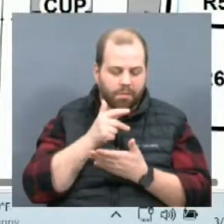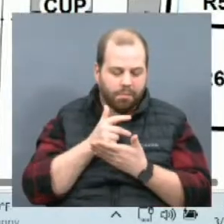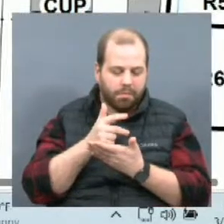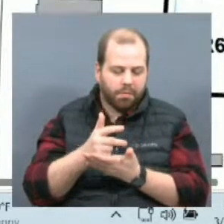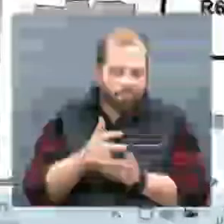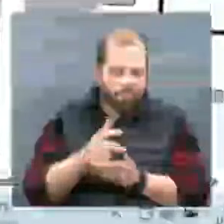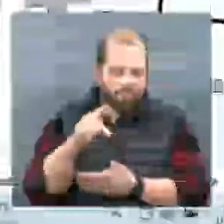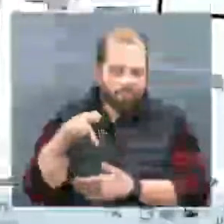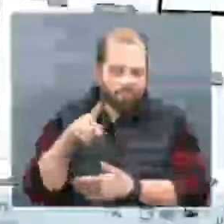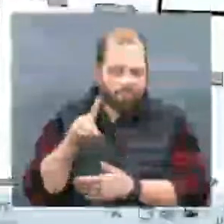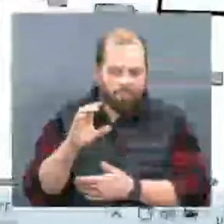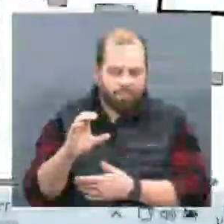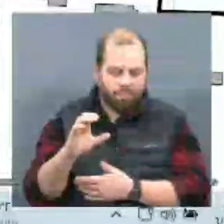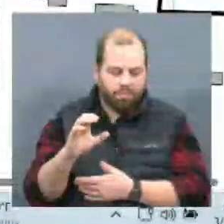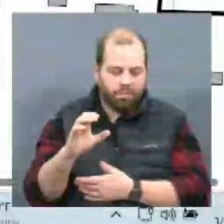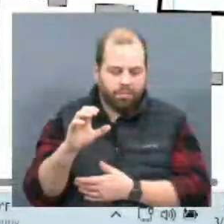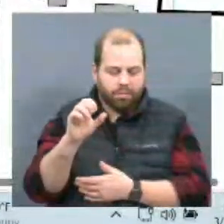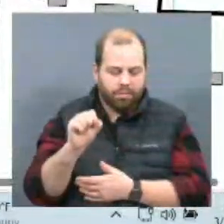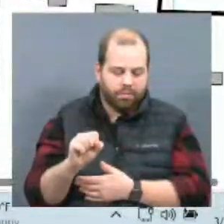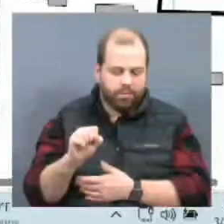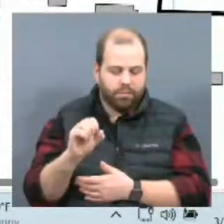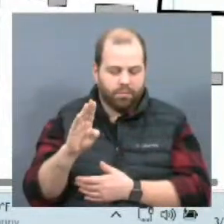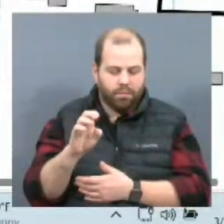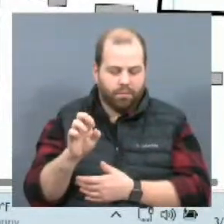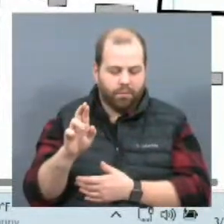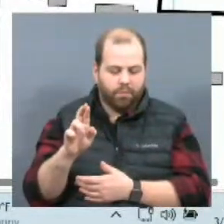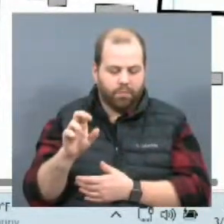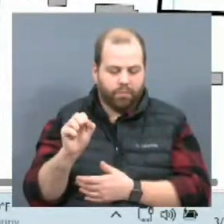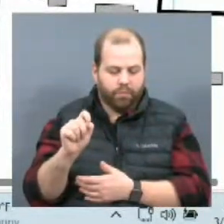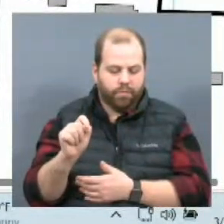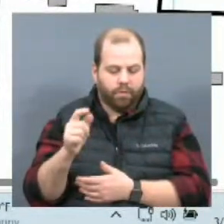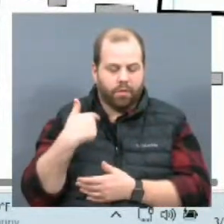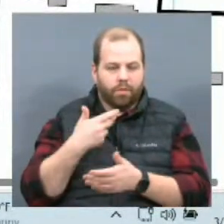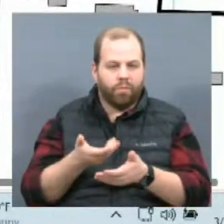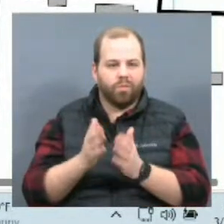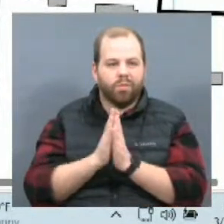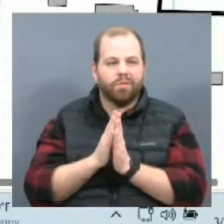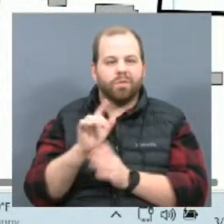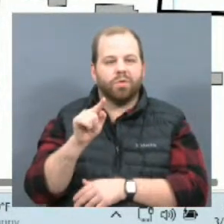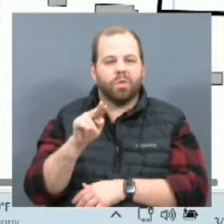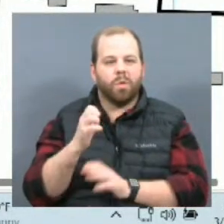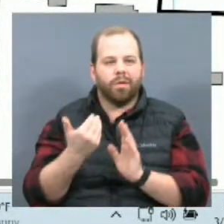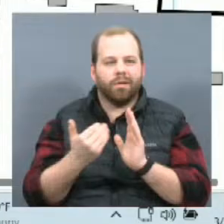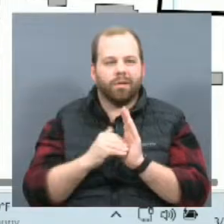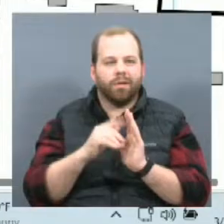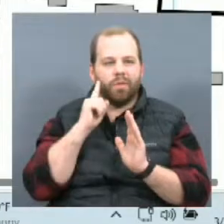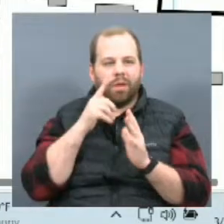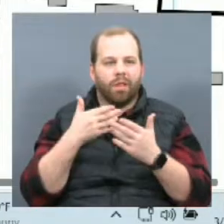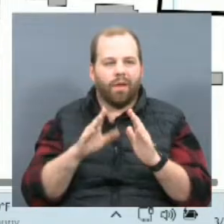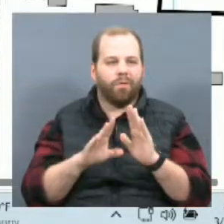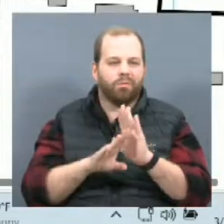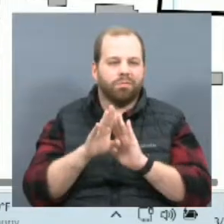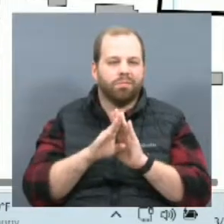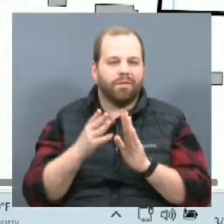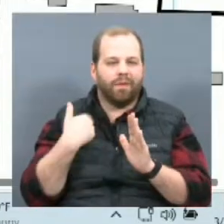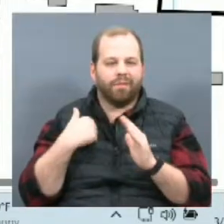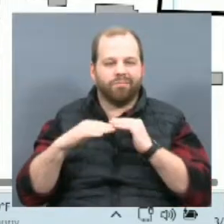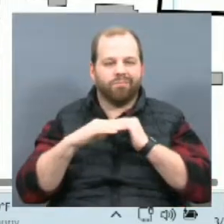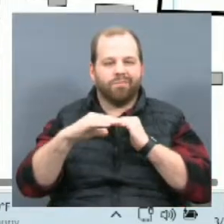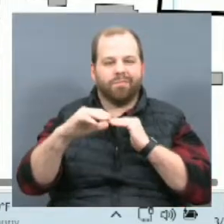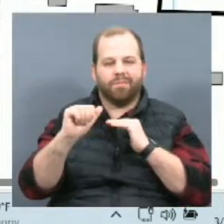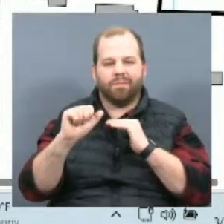PDC, 109 South Booker Street. The applicant is proposing to rezone the property from R3 to PDC to allow for the development of an asphalt